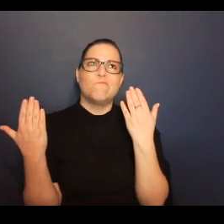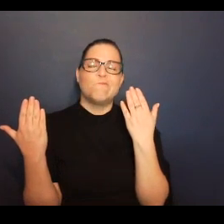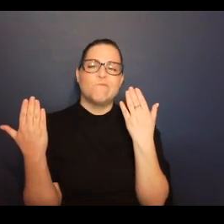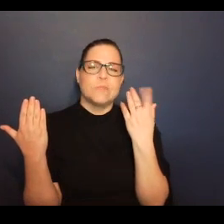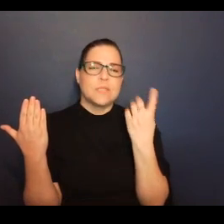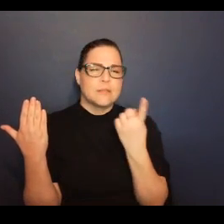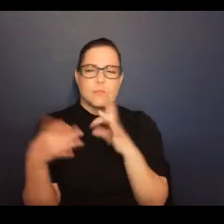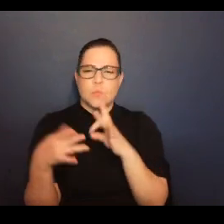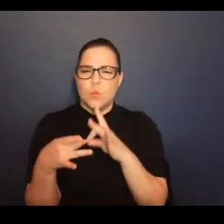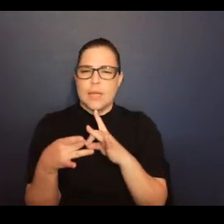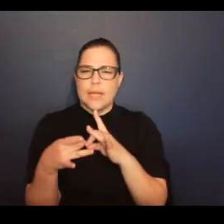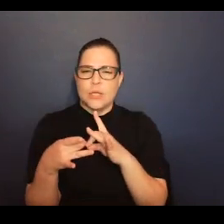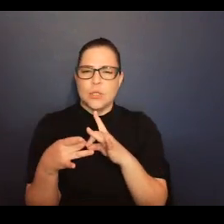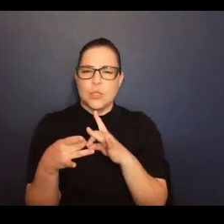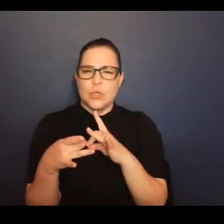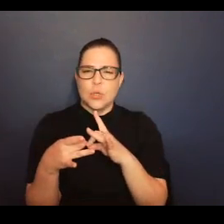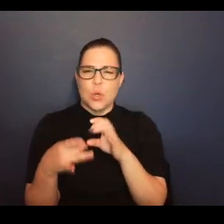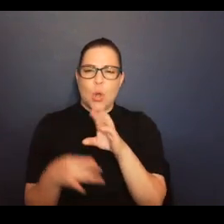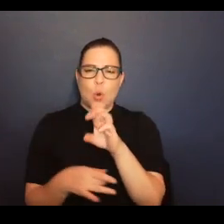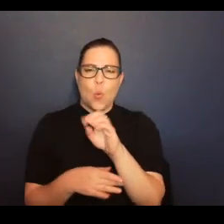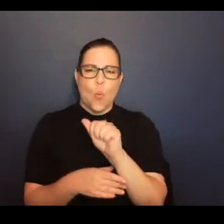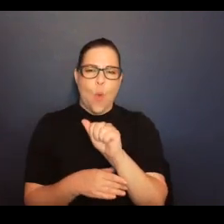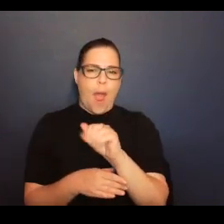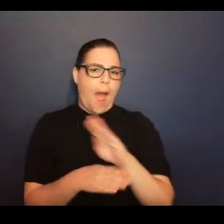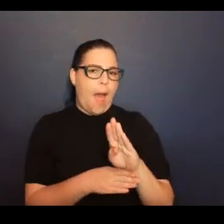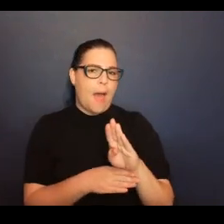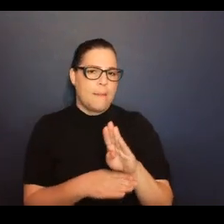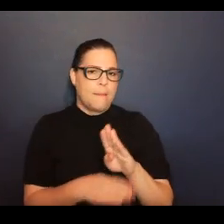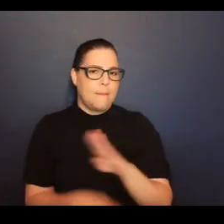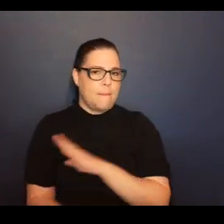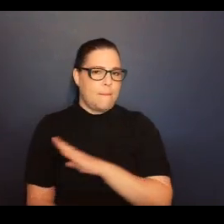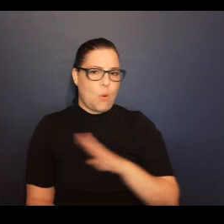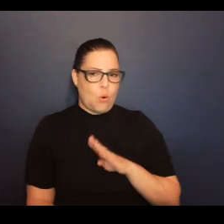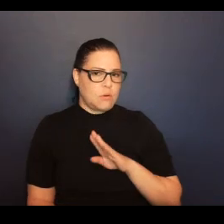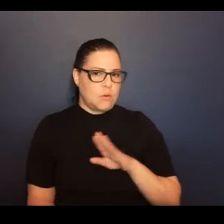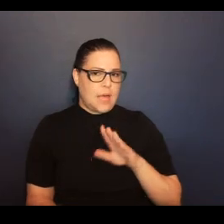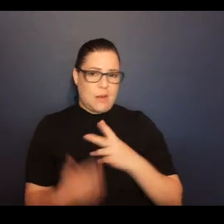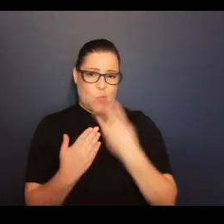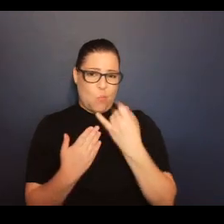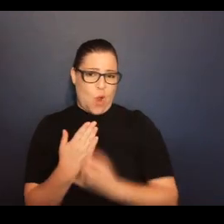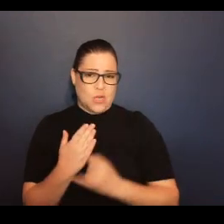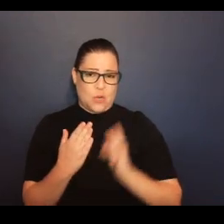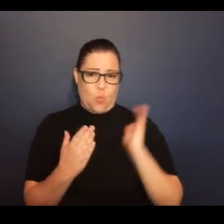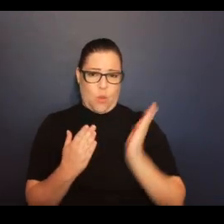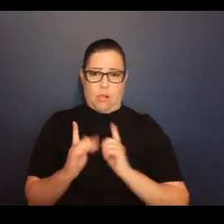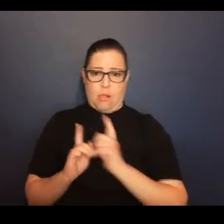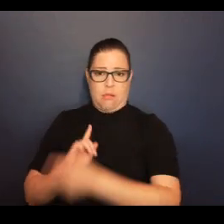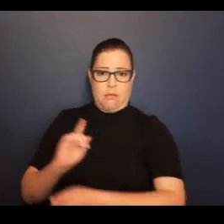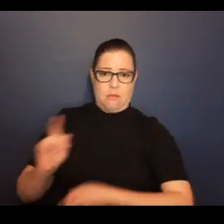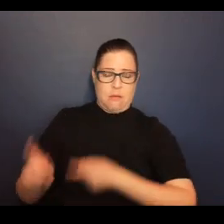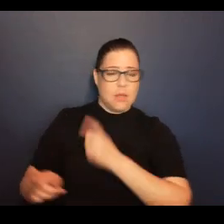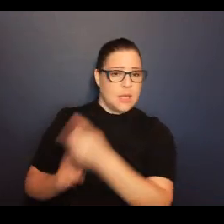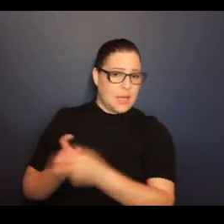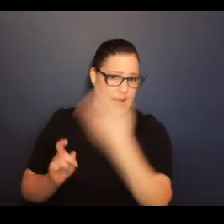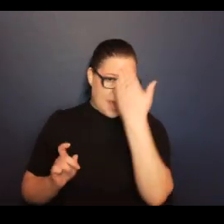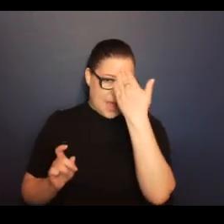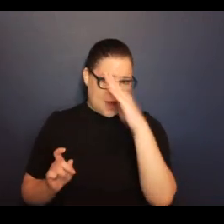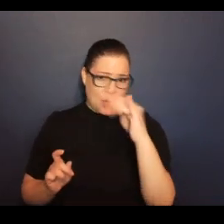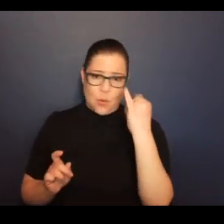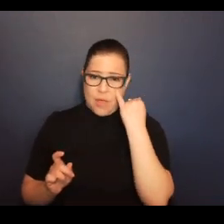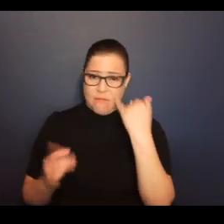anything to do with the crab board and what any projects that we would assign to them. So I don't know if we would have